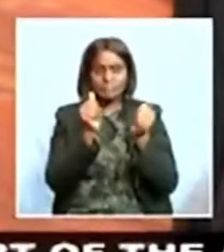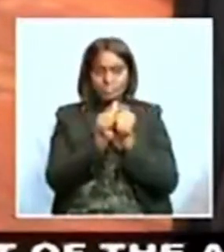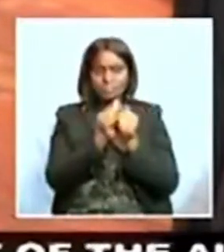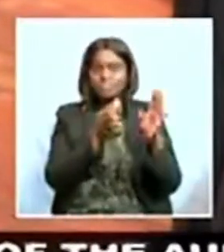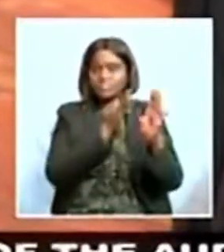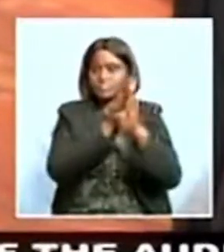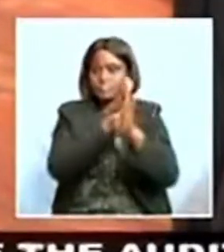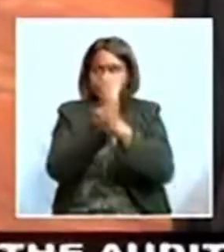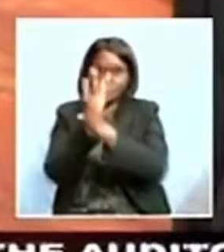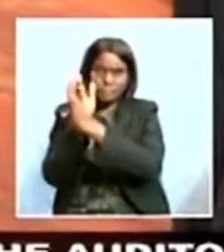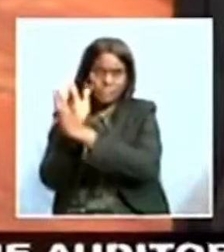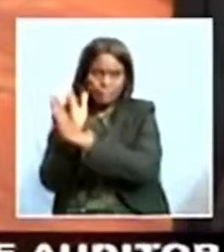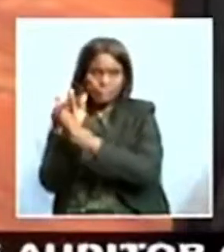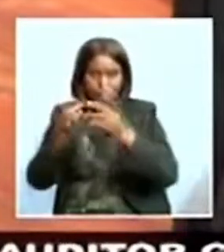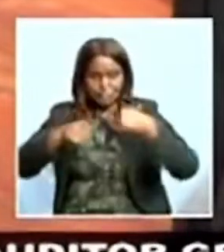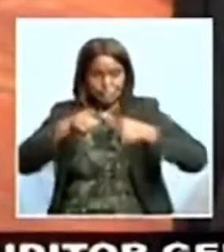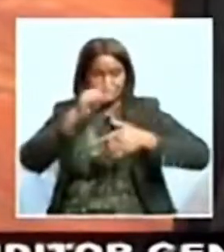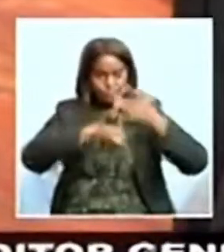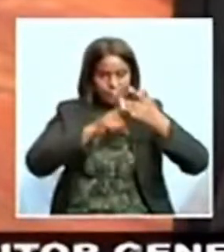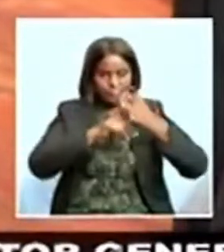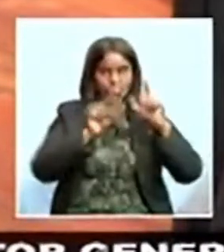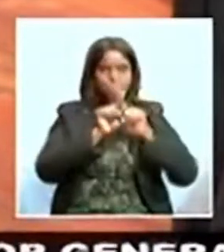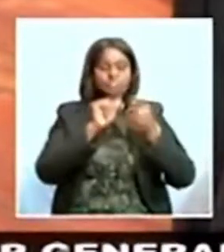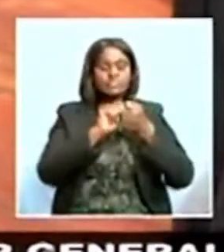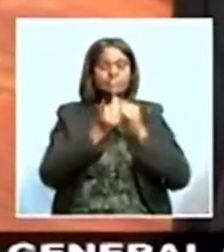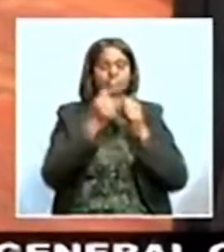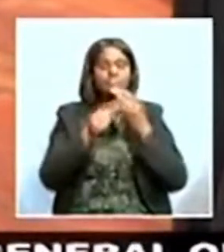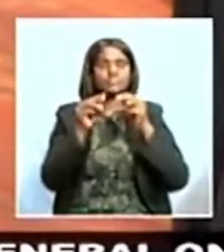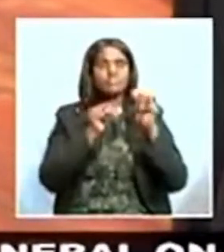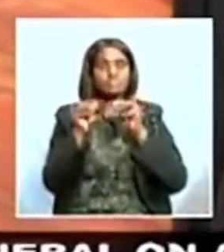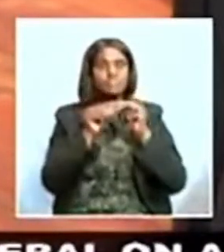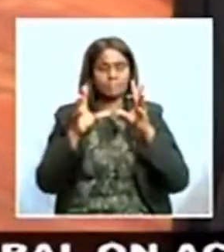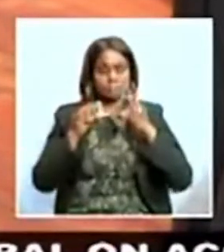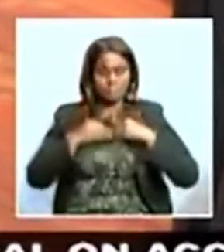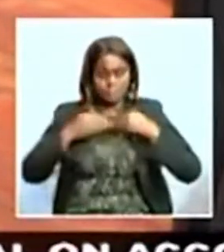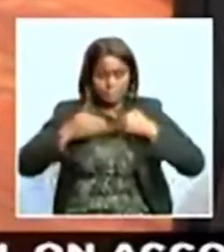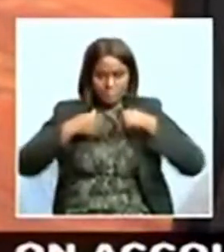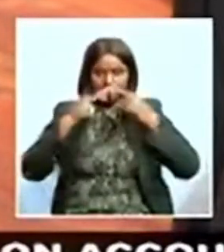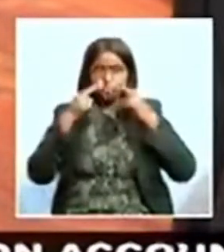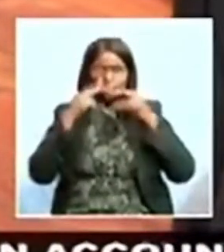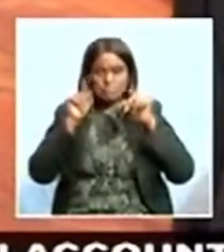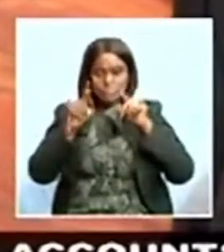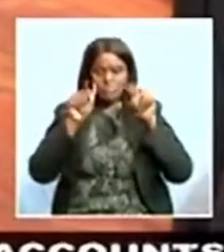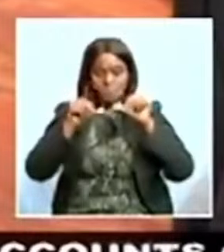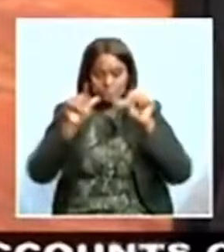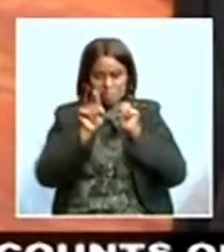Chair, I proceed to the other set, which is annual performance of the council.